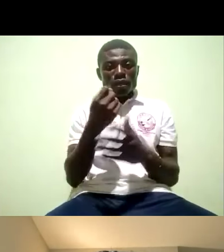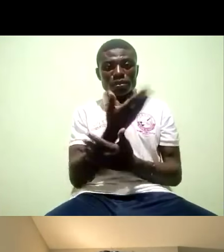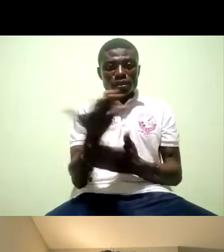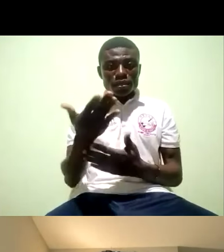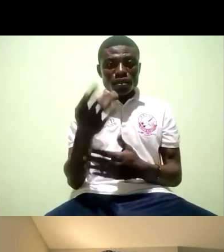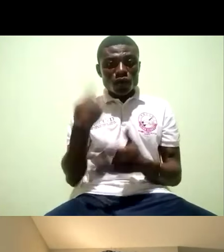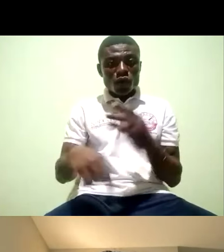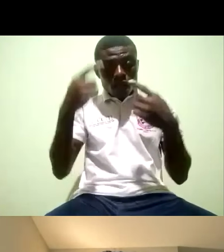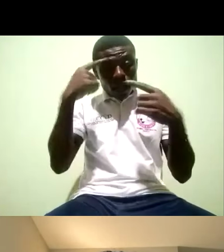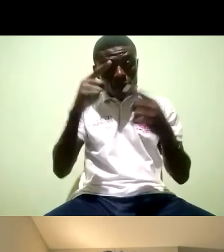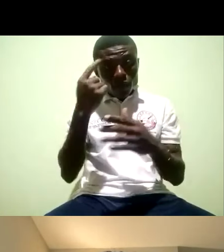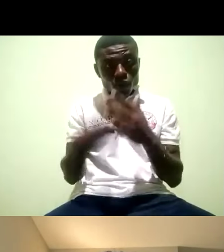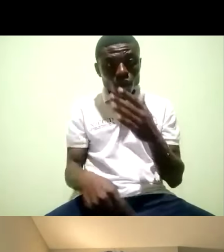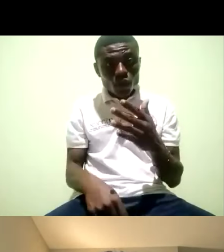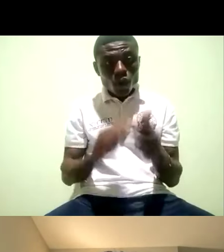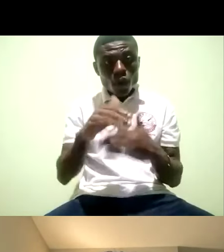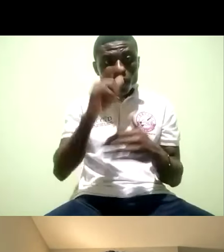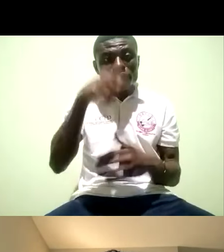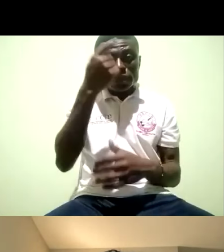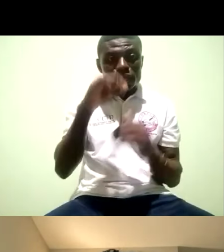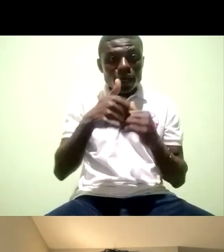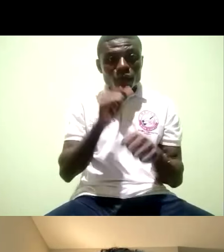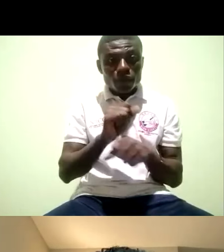happens is, okay.